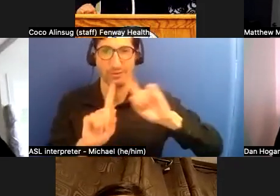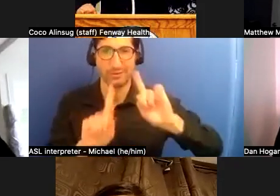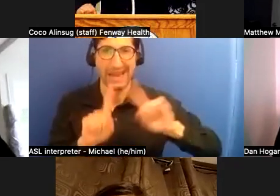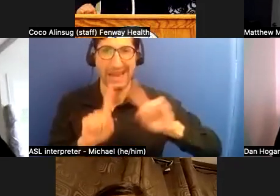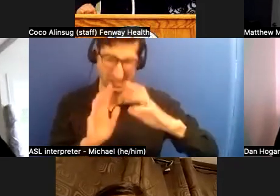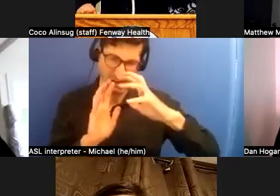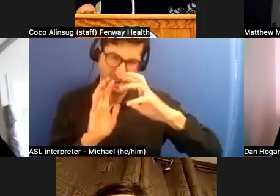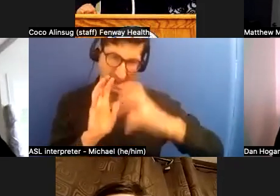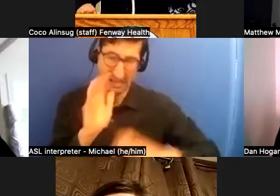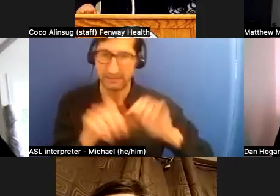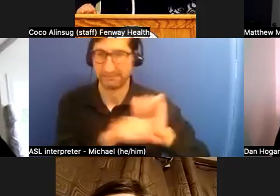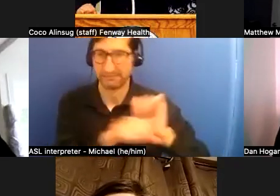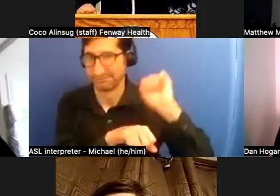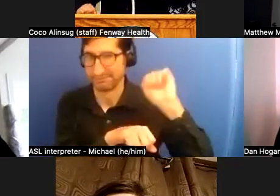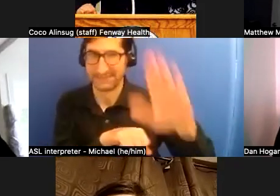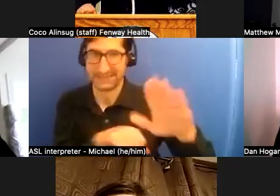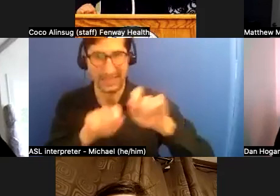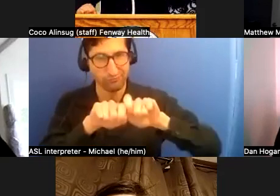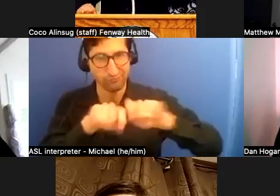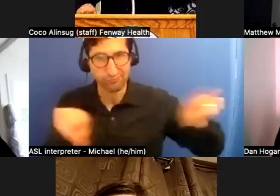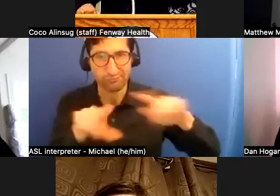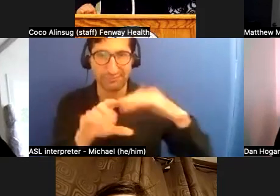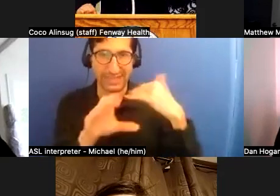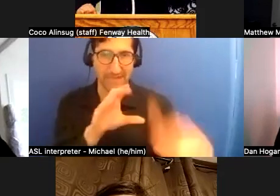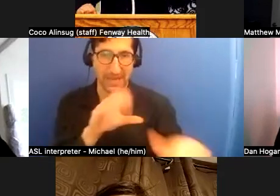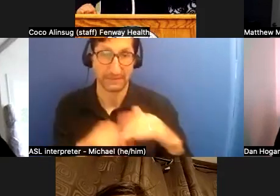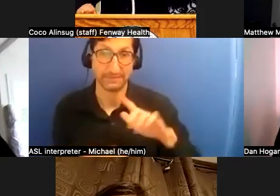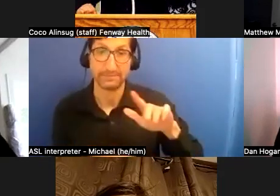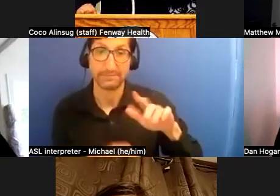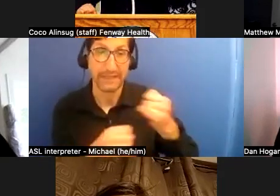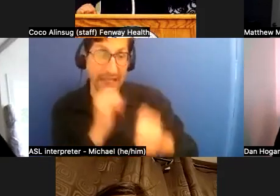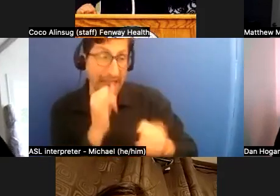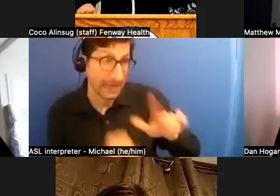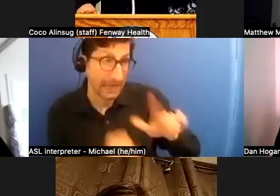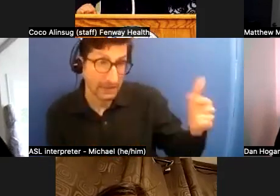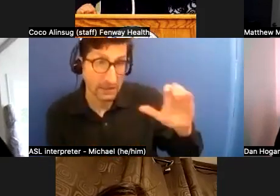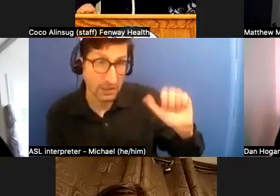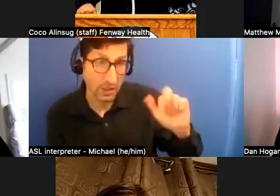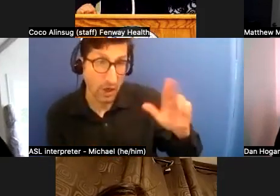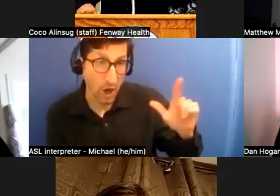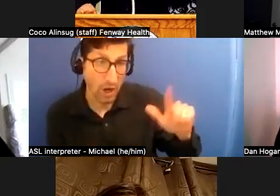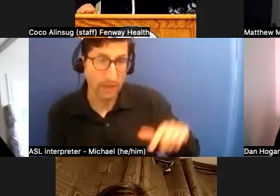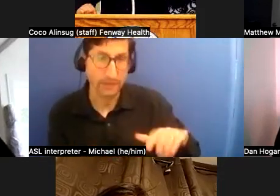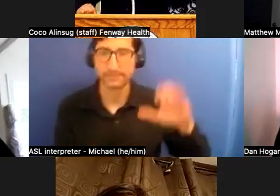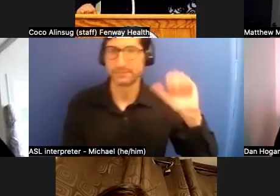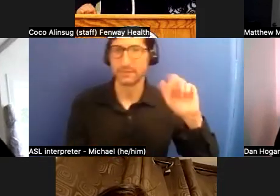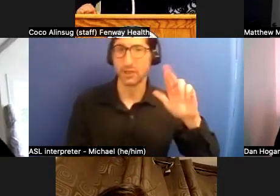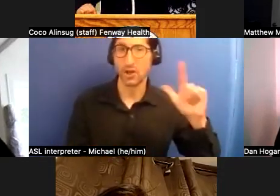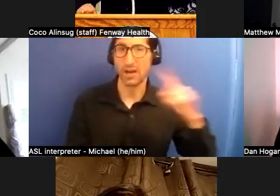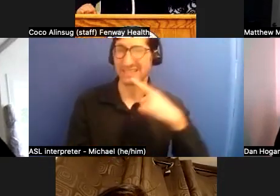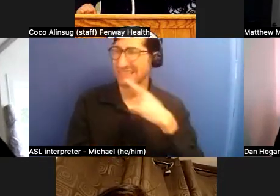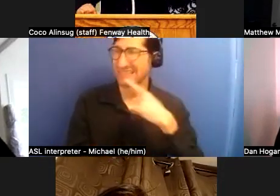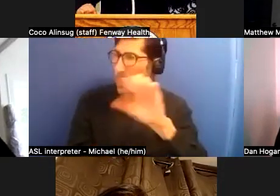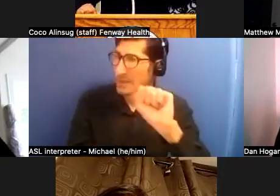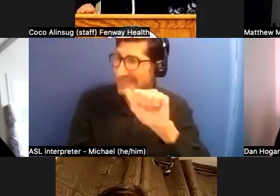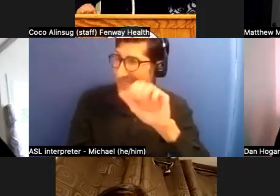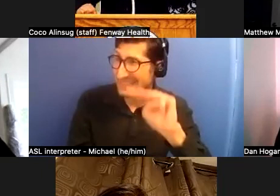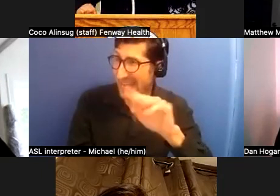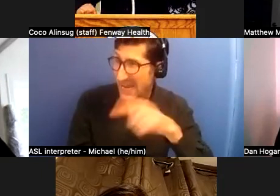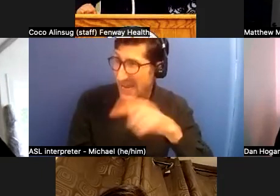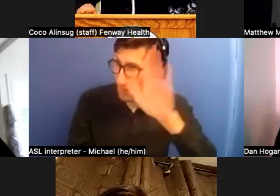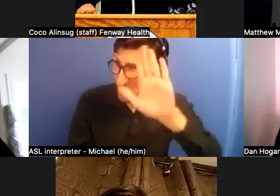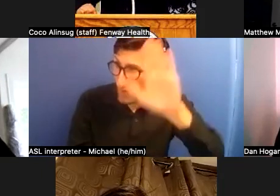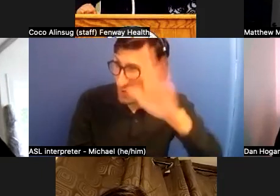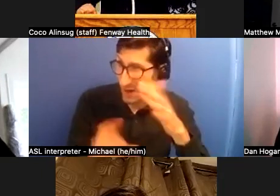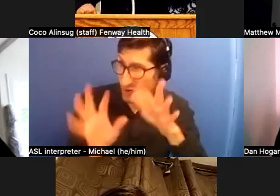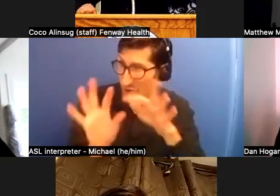Carl. Thanks, Carrie. And Sam, is that your hand raised? Did you want to make a closing comment? Yes, I just want to say something very